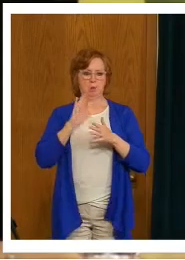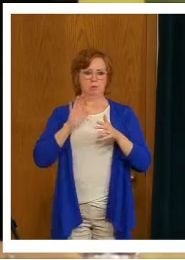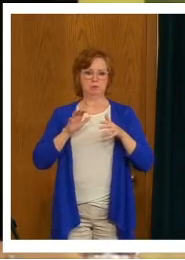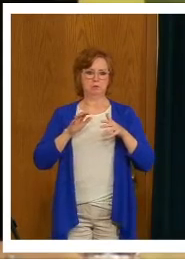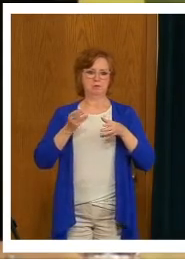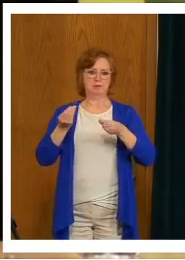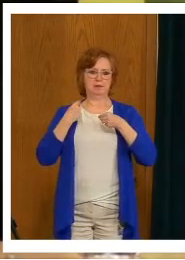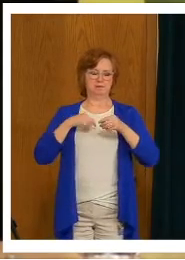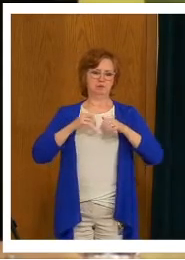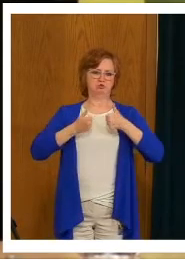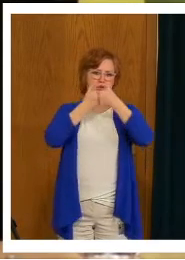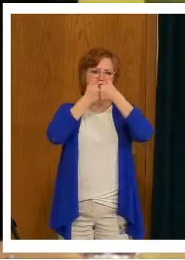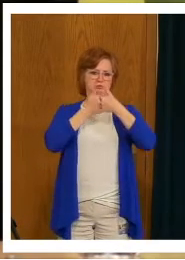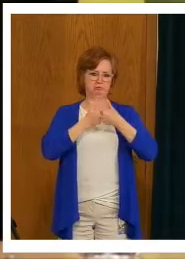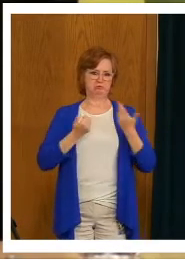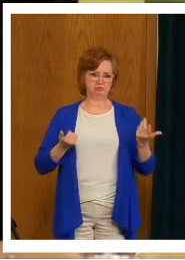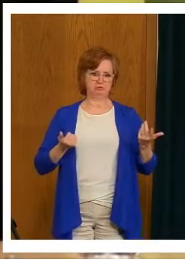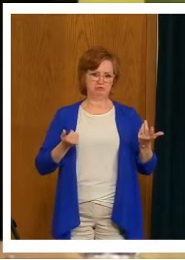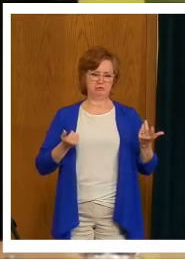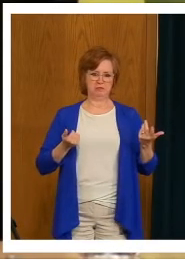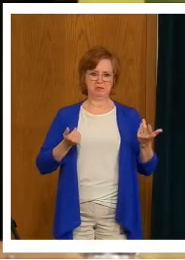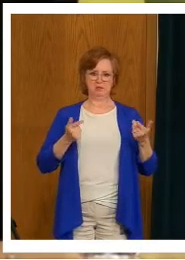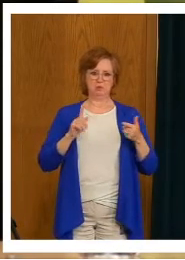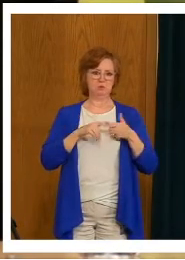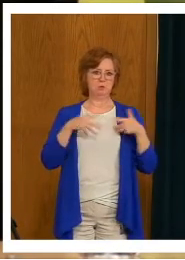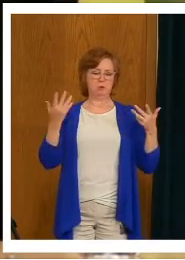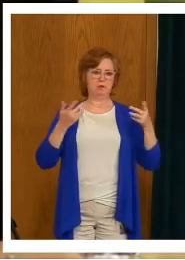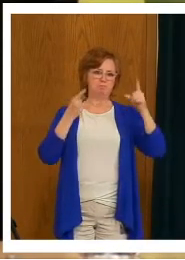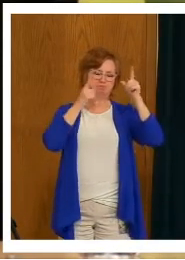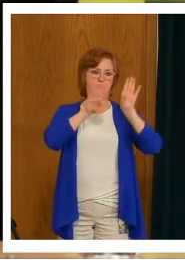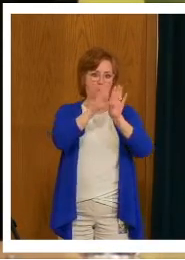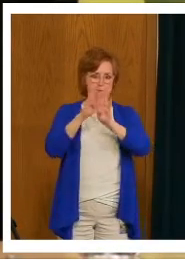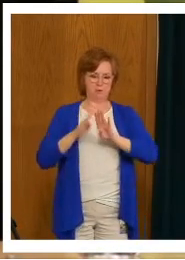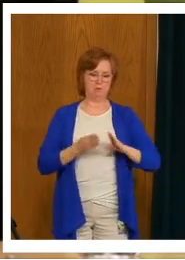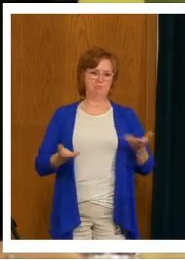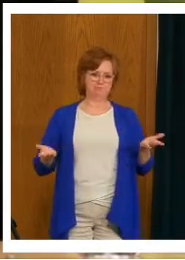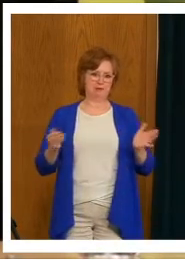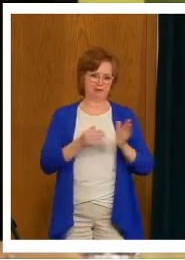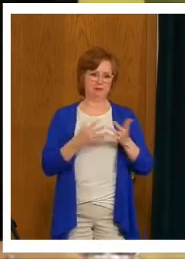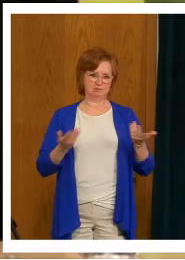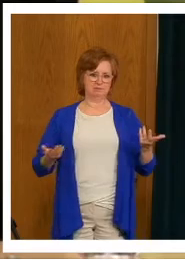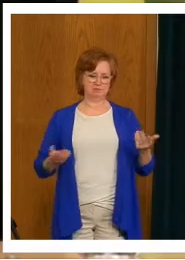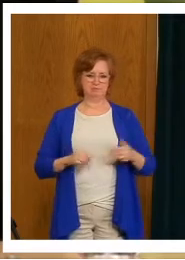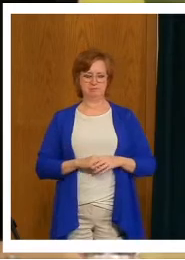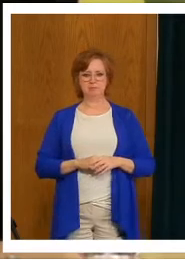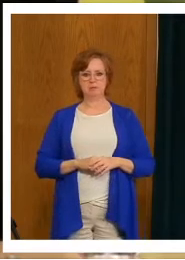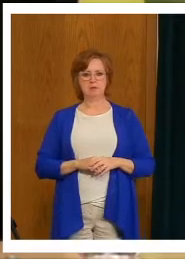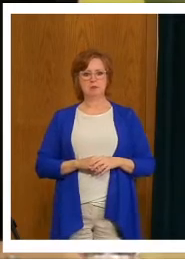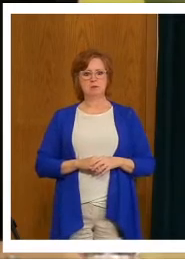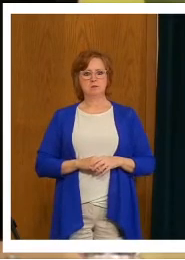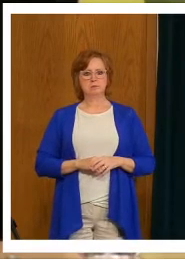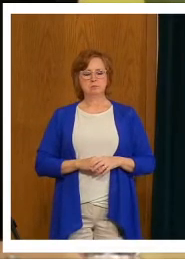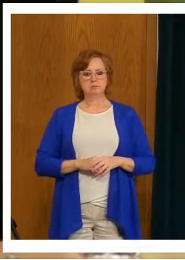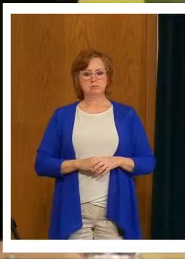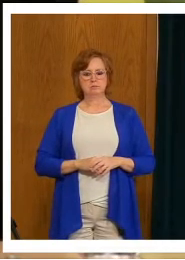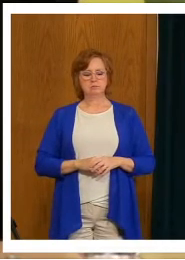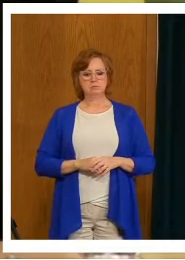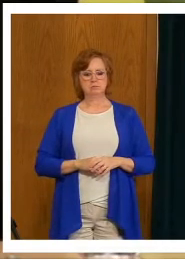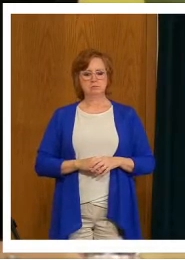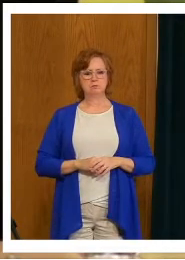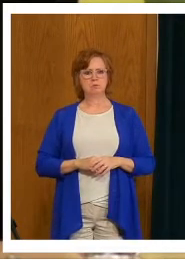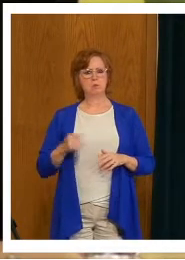to reopen our society as quickly as we possibly can. Listen, there's been lots of talk in the last number of days